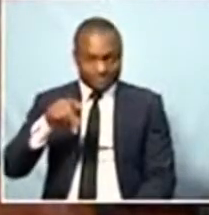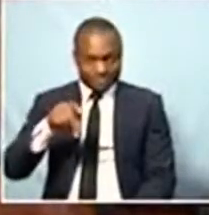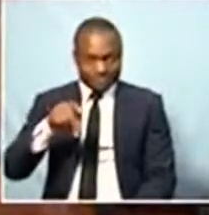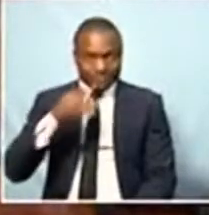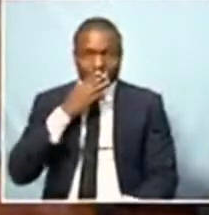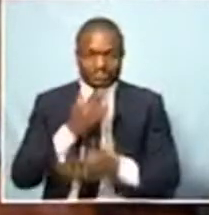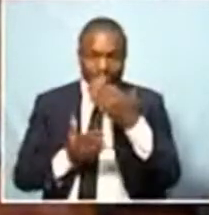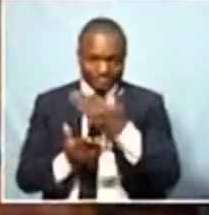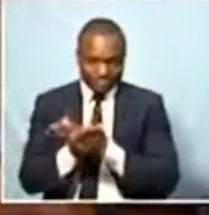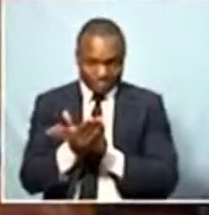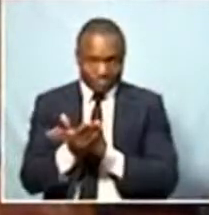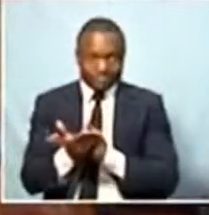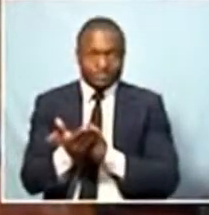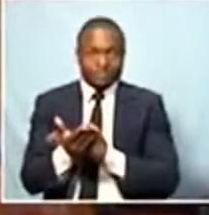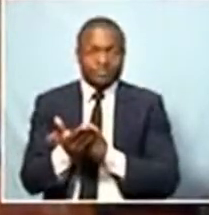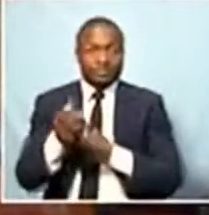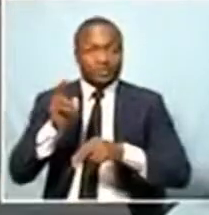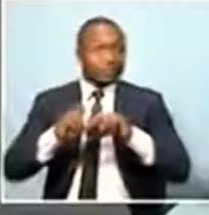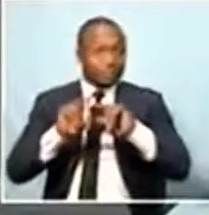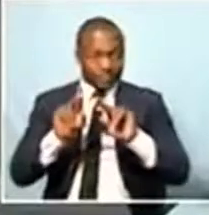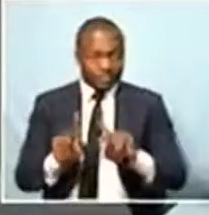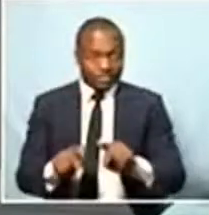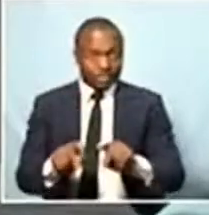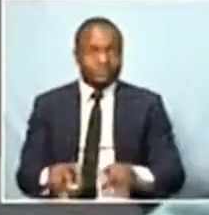Good morning once more, Chair.